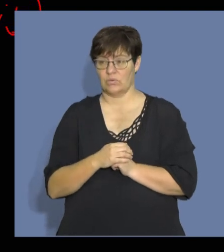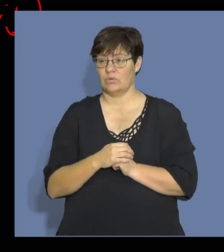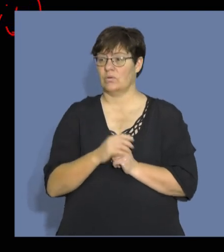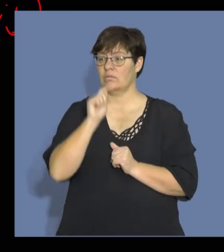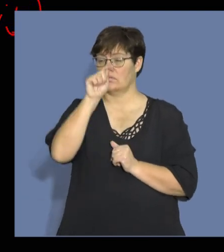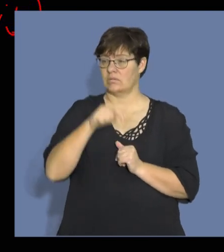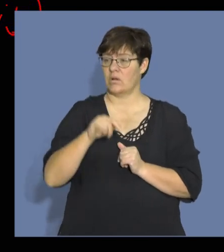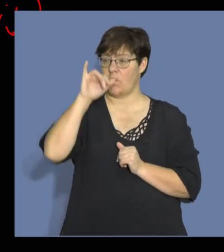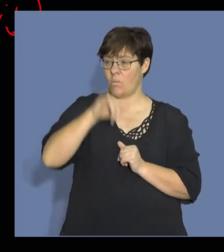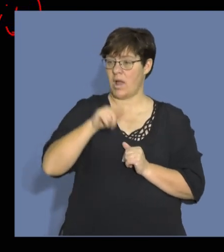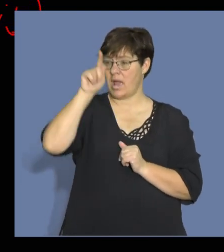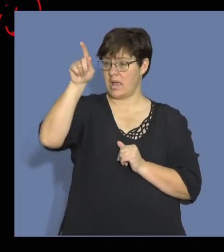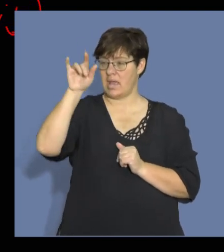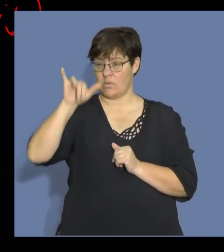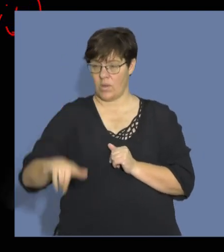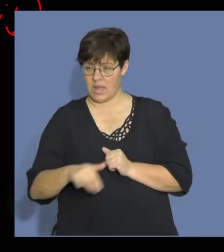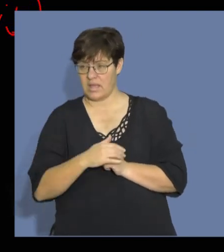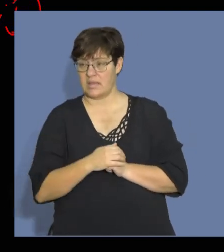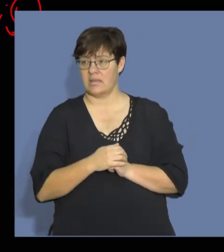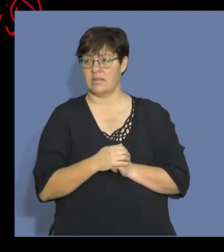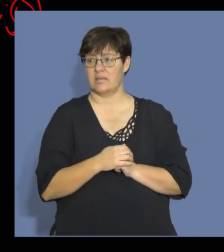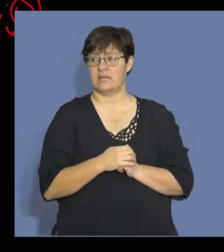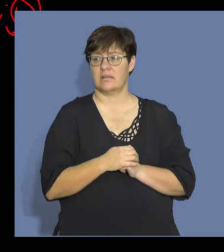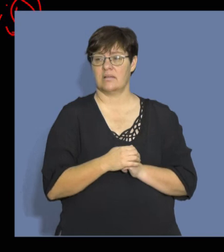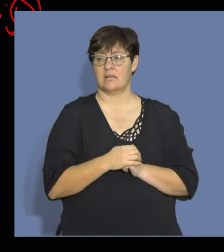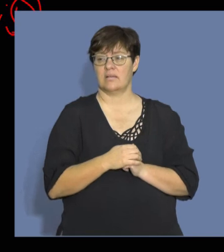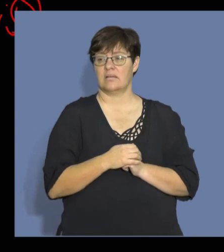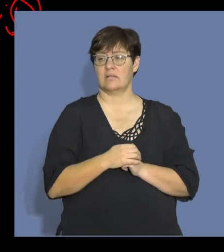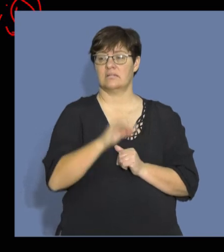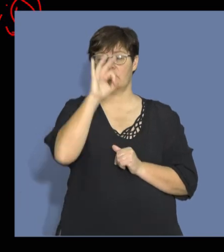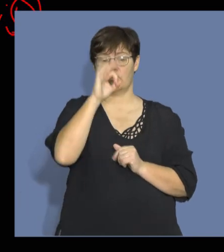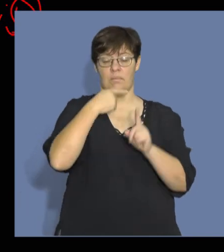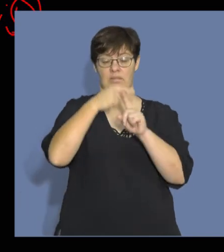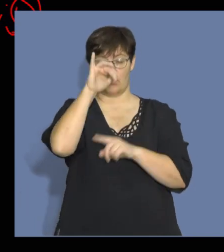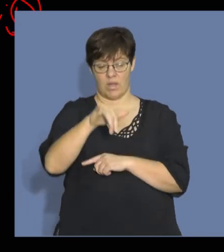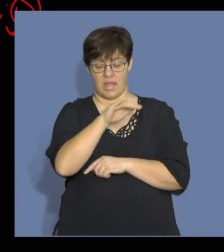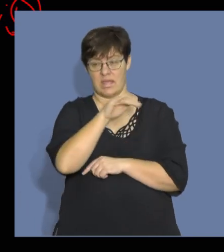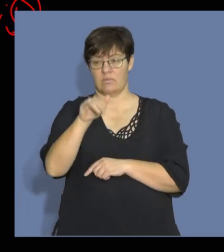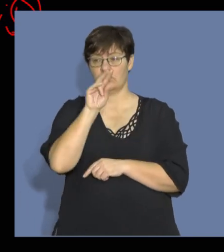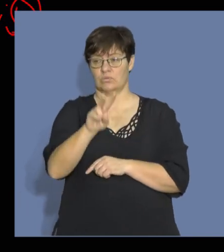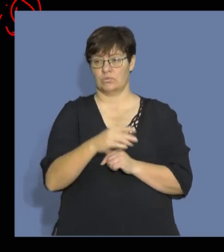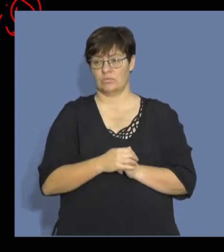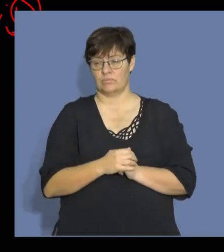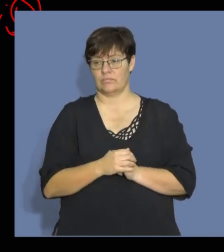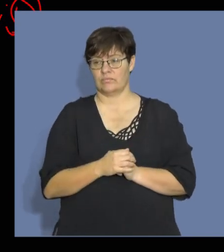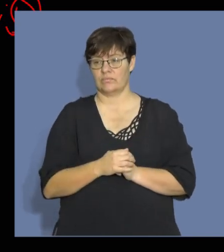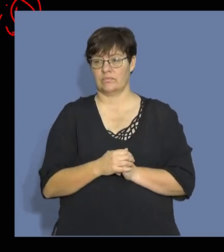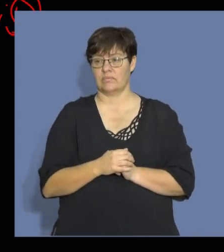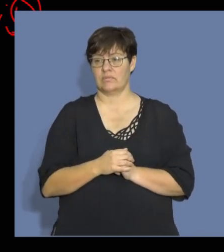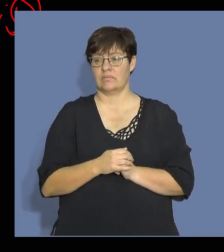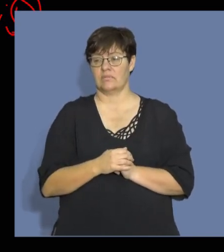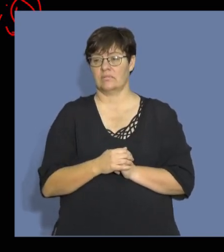2. And I'm going to go the y value plus the y value divided by 2. And that needs to give me